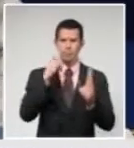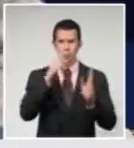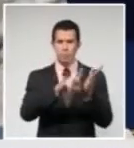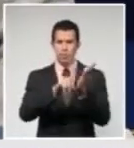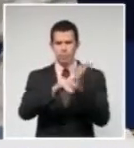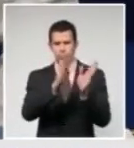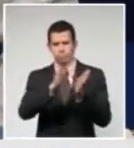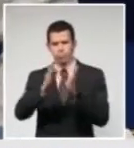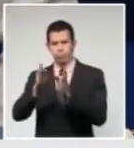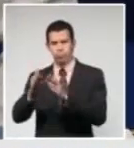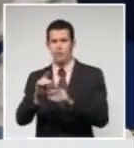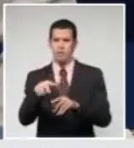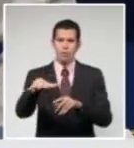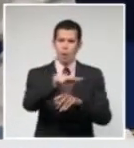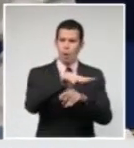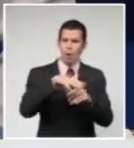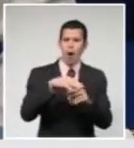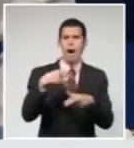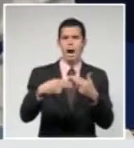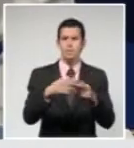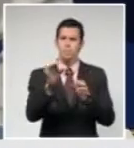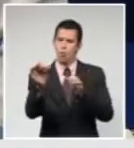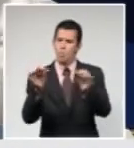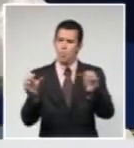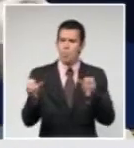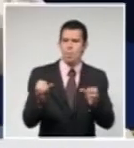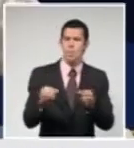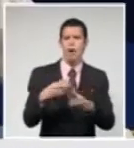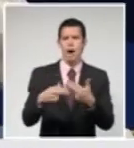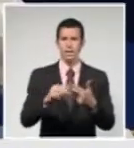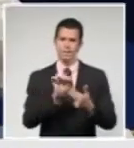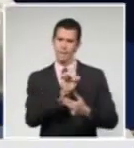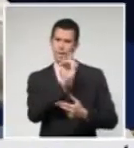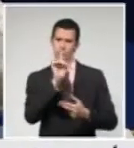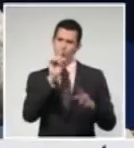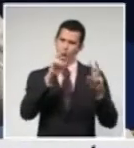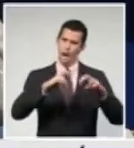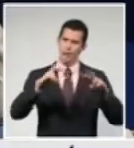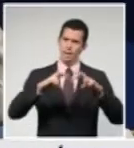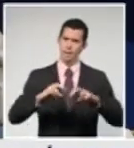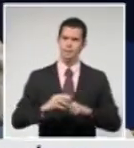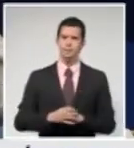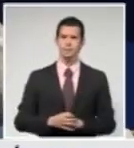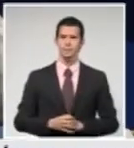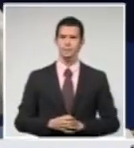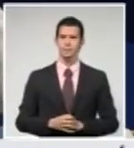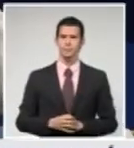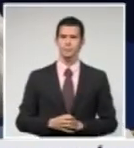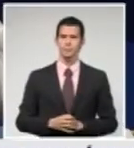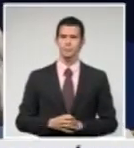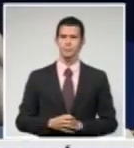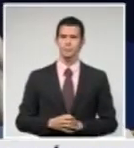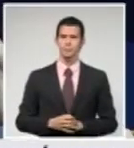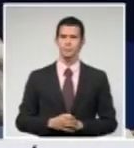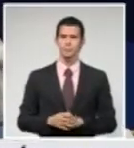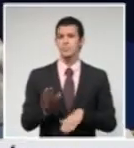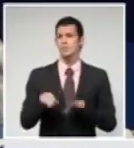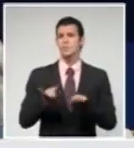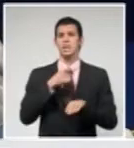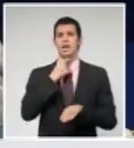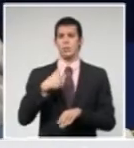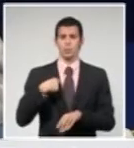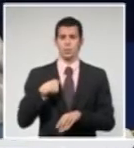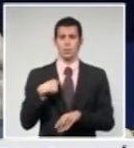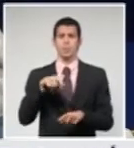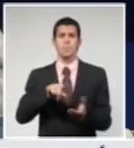Camagüey, 110, Las Tunas, 86, and so on and so forth from